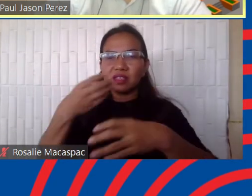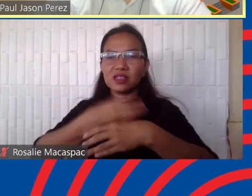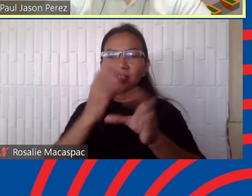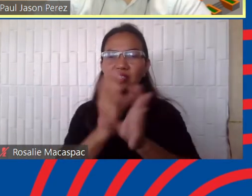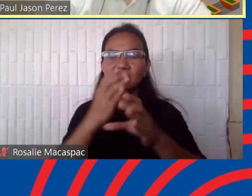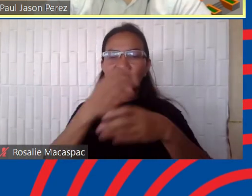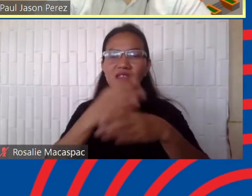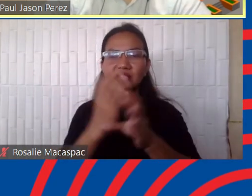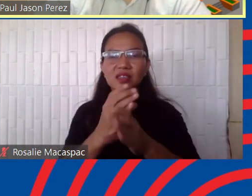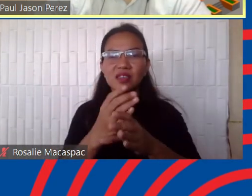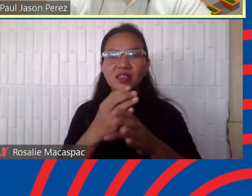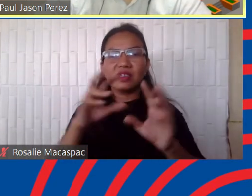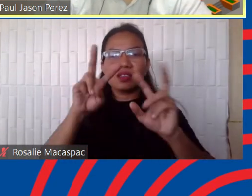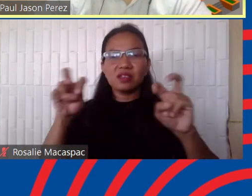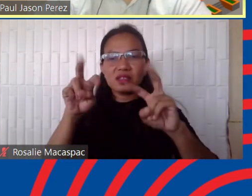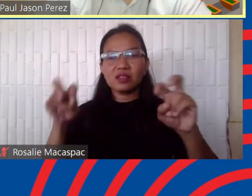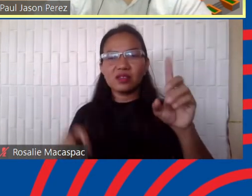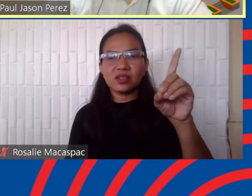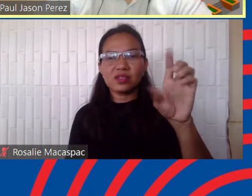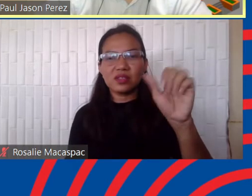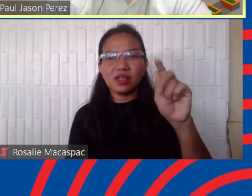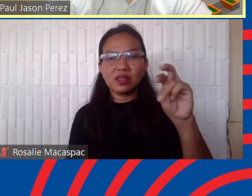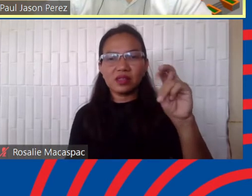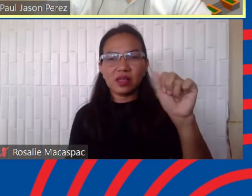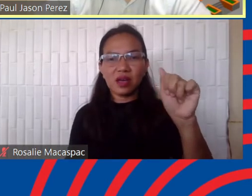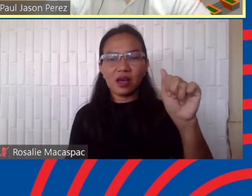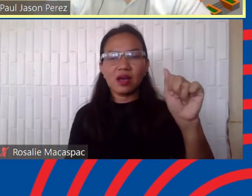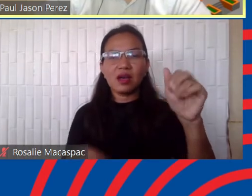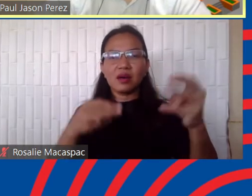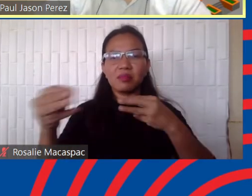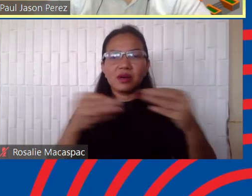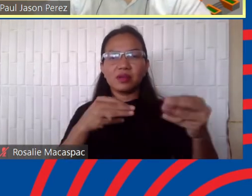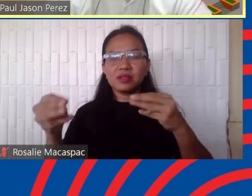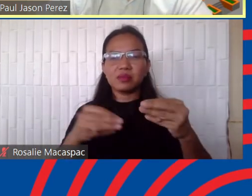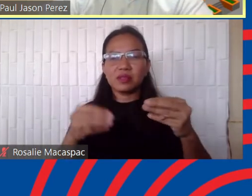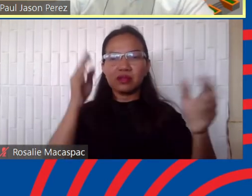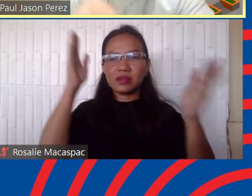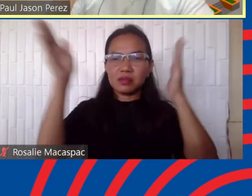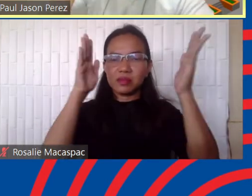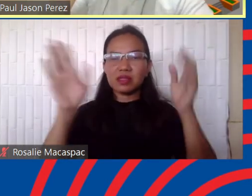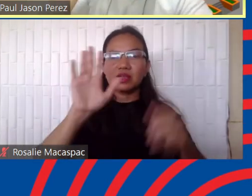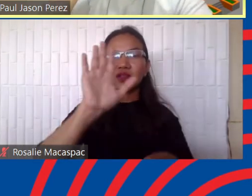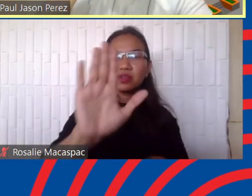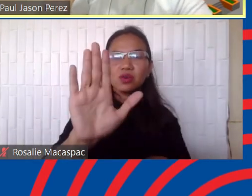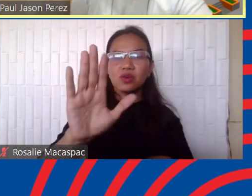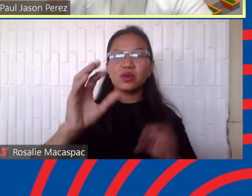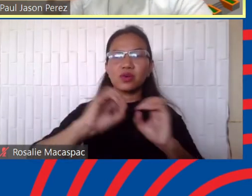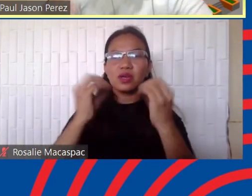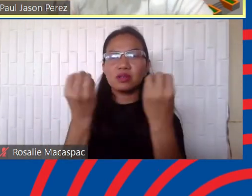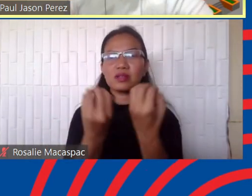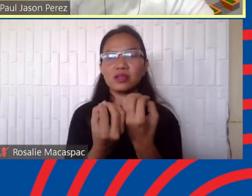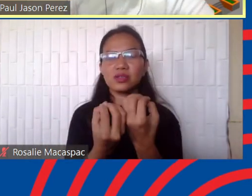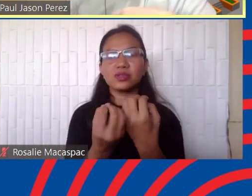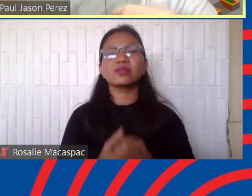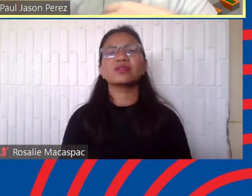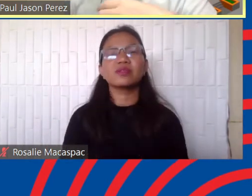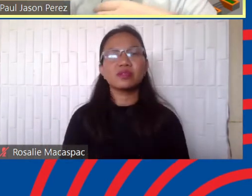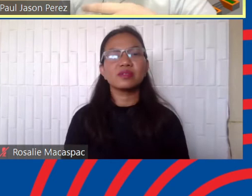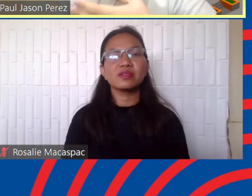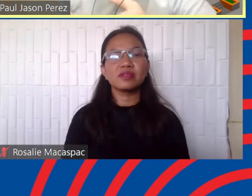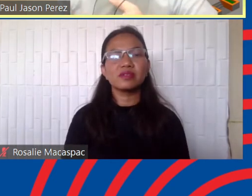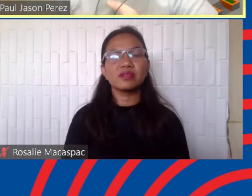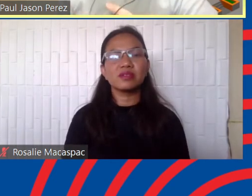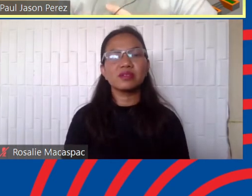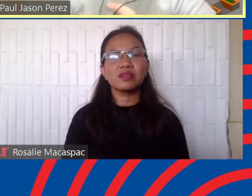research data management service in your organization? No, provided that I was able